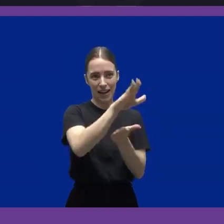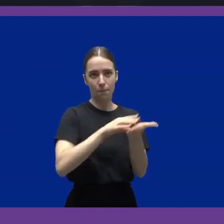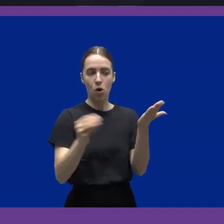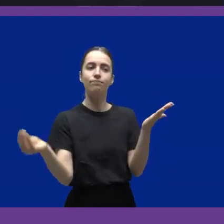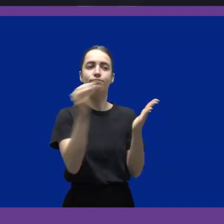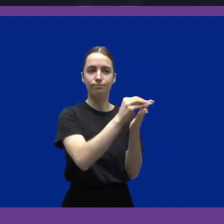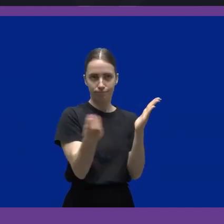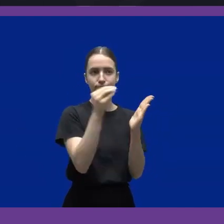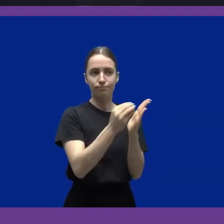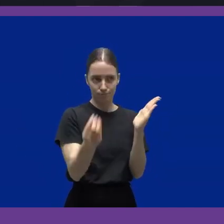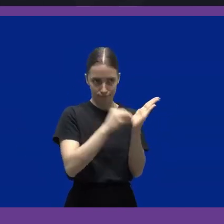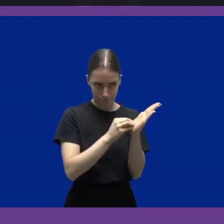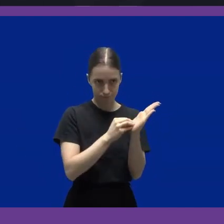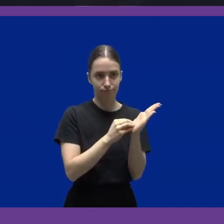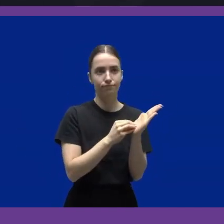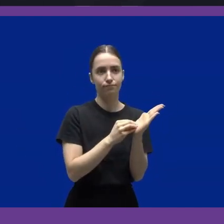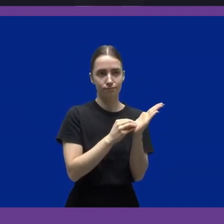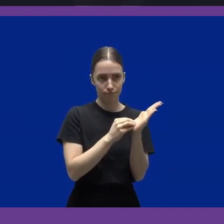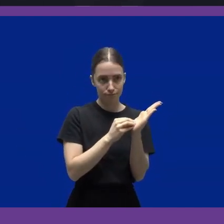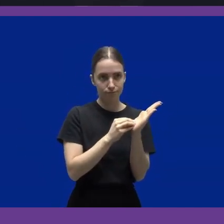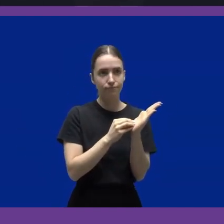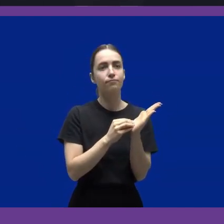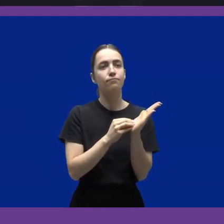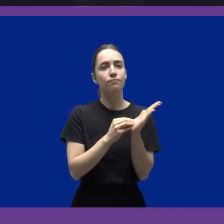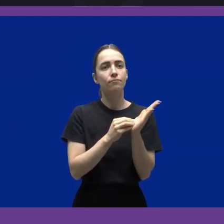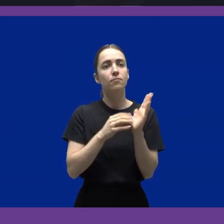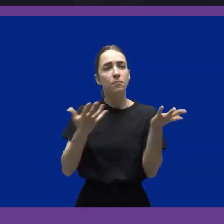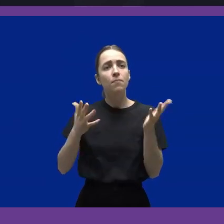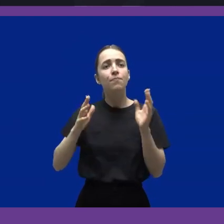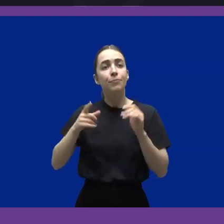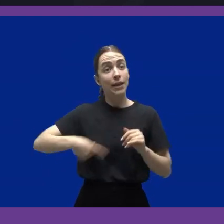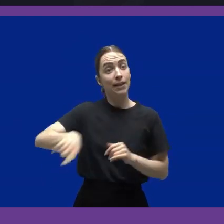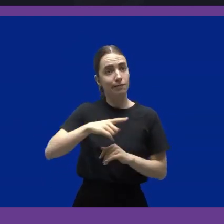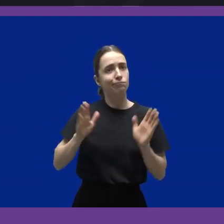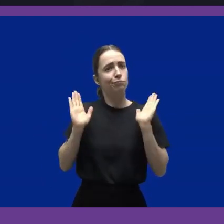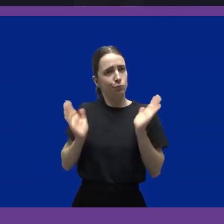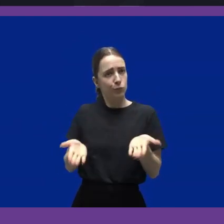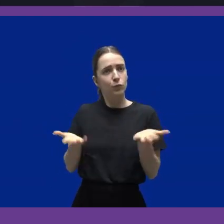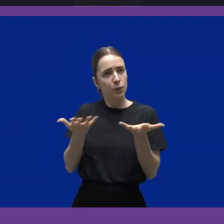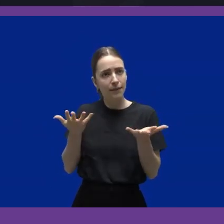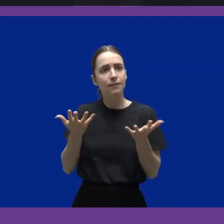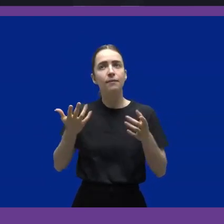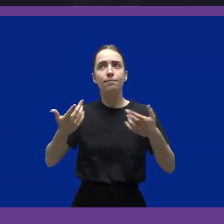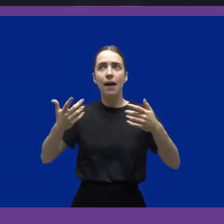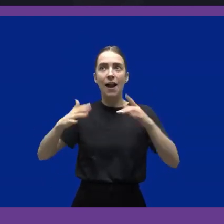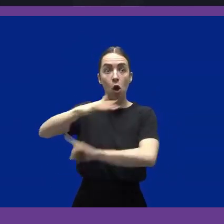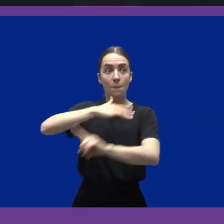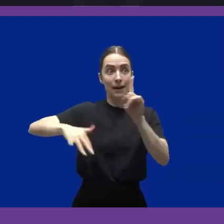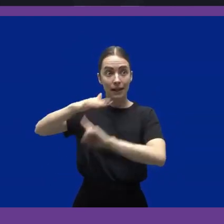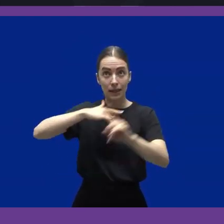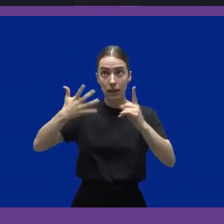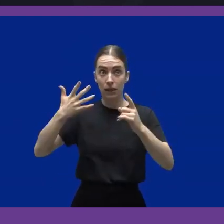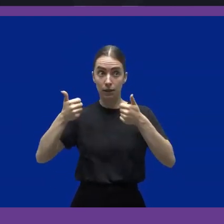Well, there's an article 4.4 of the European Accessibility Act that says member states